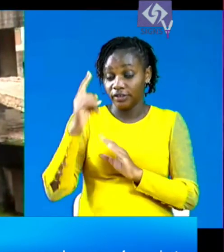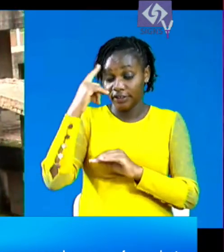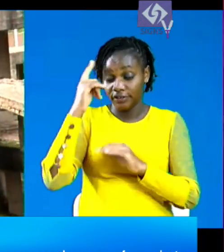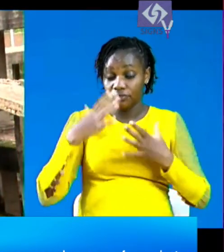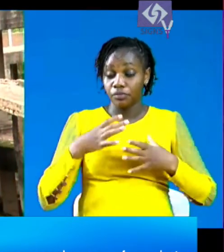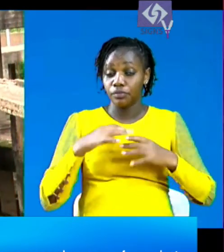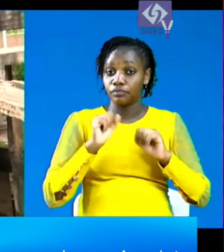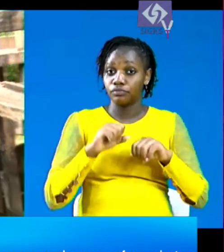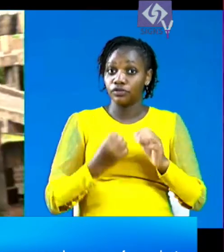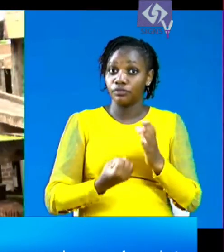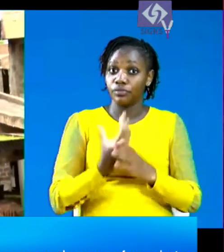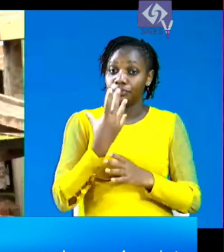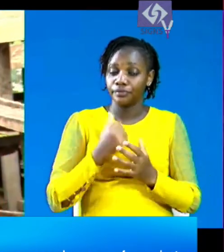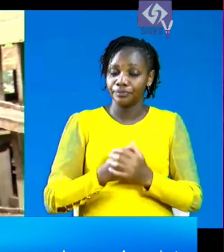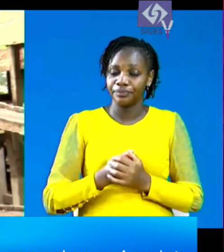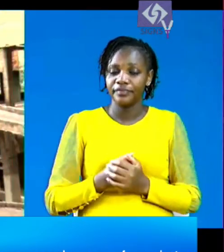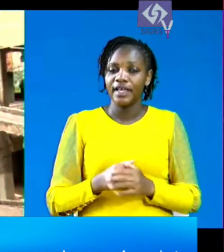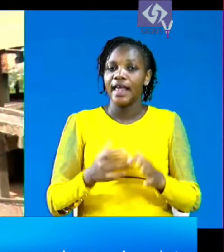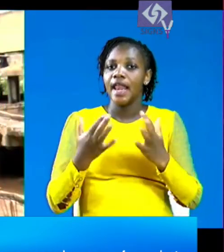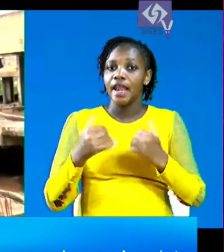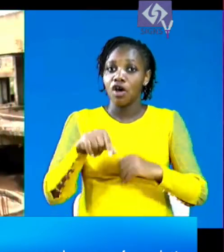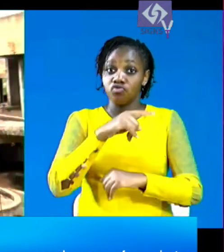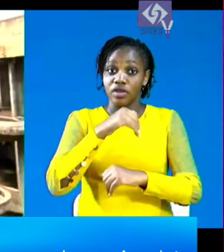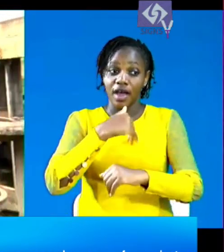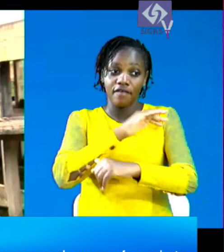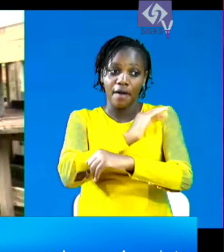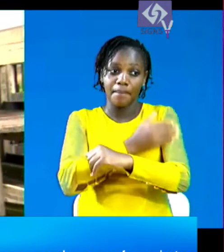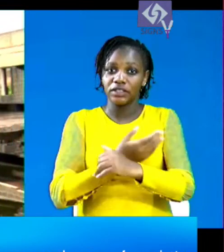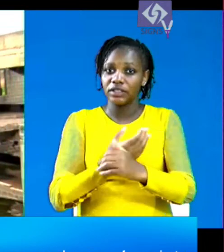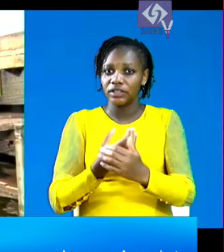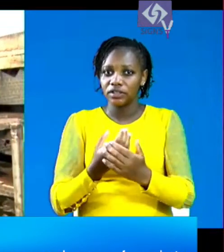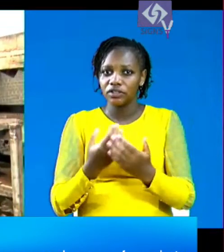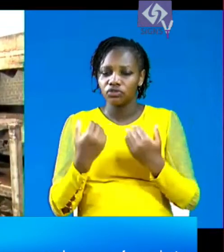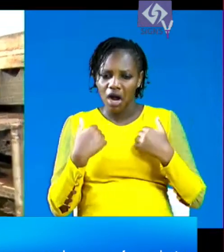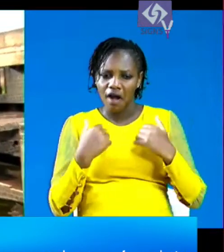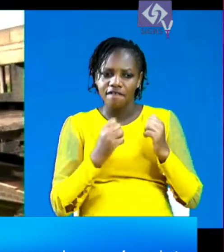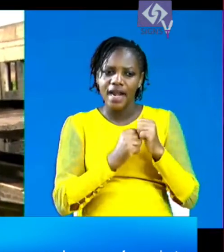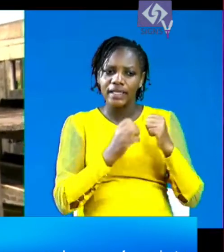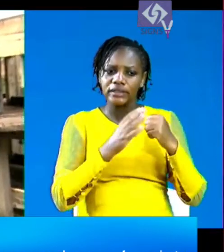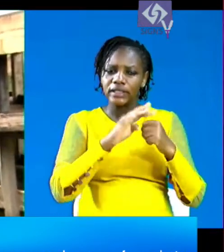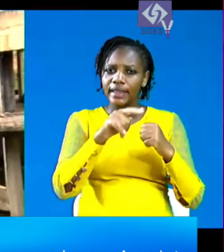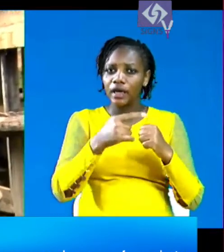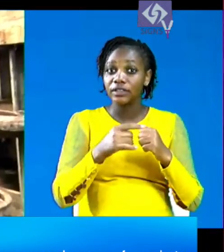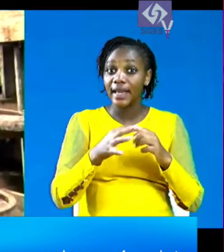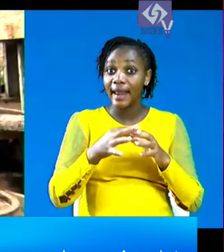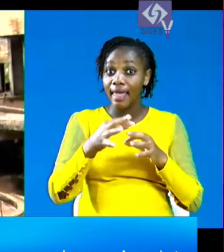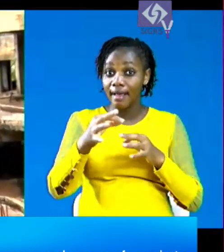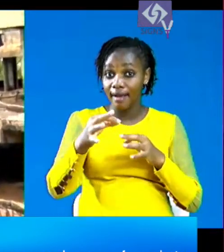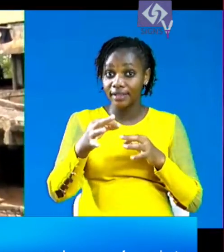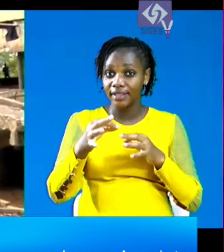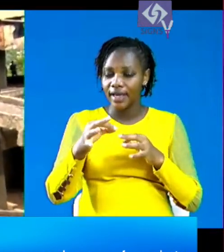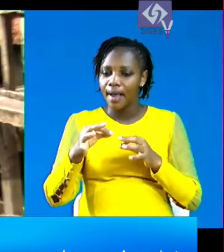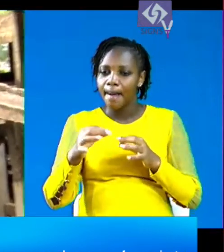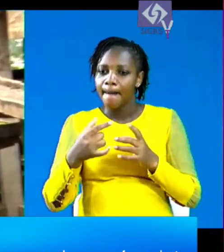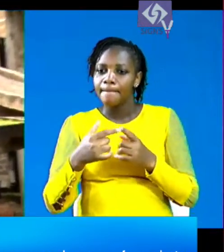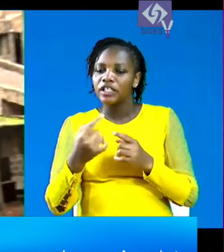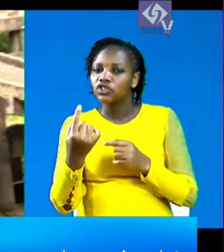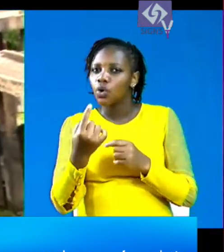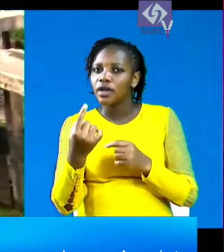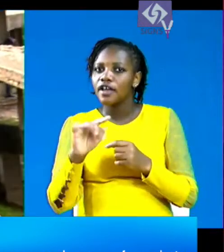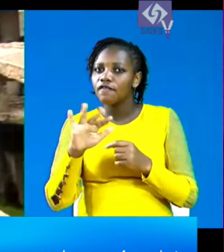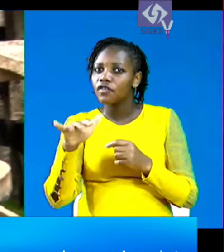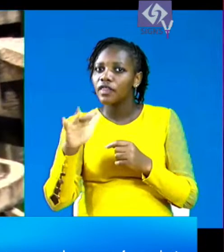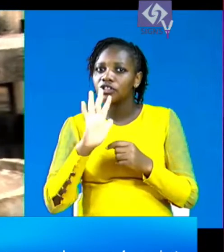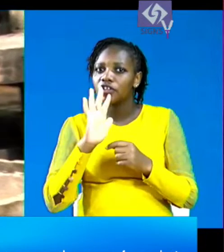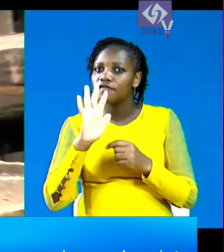Koji irrigation scheme has a capacity of production of 19,000 acres. Only 4,500